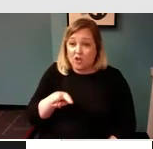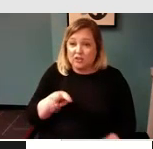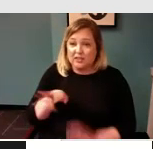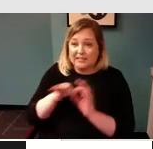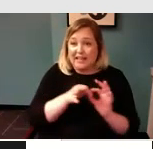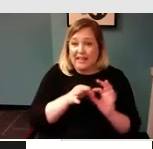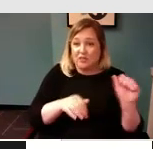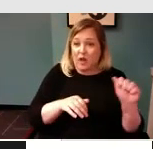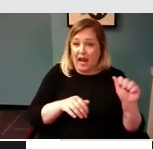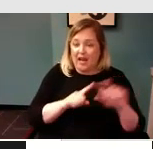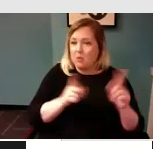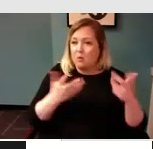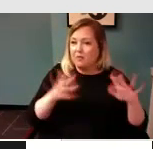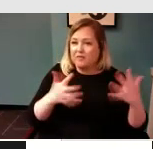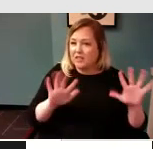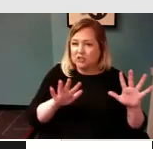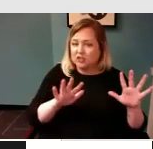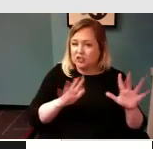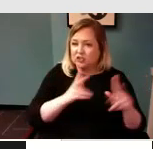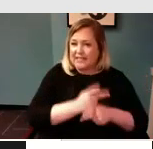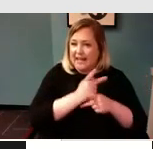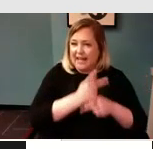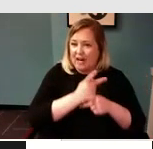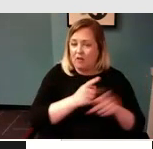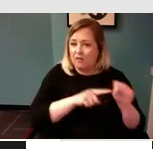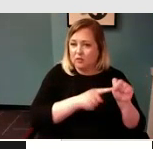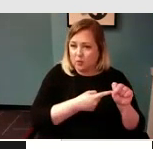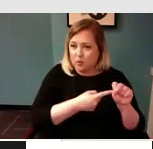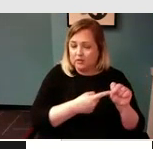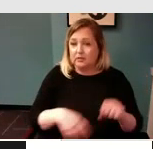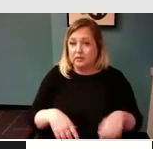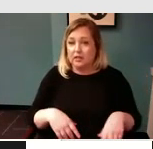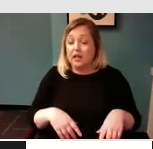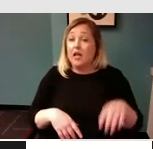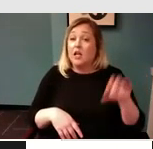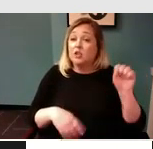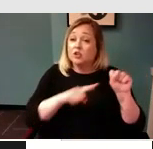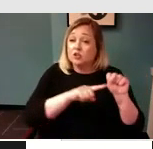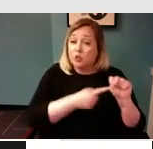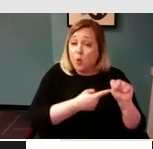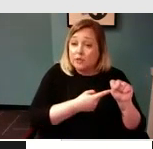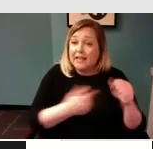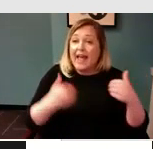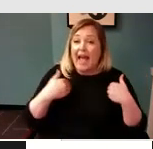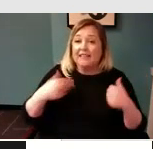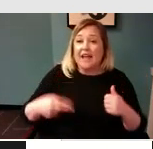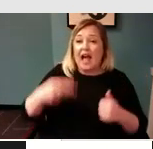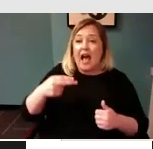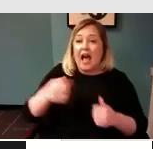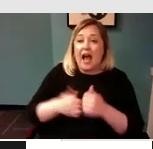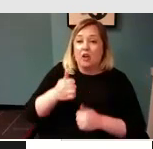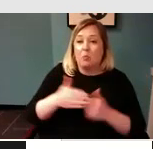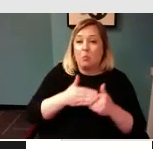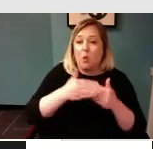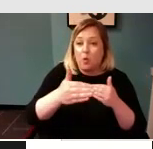nodes. And why? Because a source node will always have a higher post number than its children. So if we take care of the parent, there is